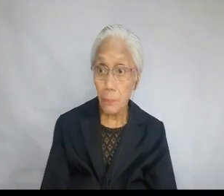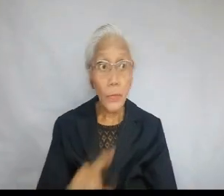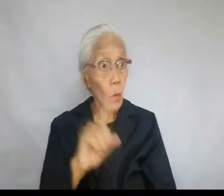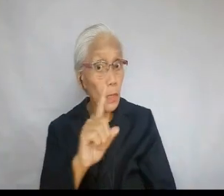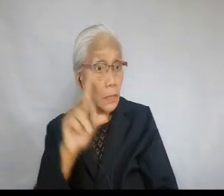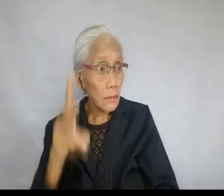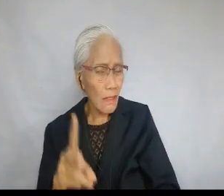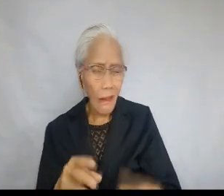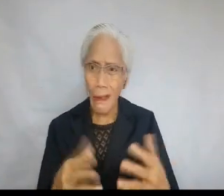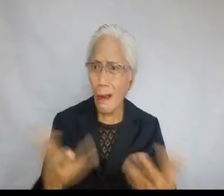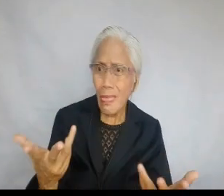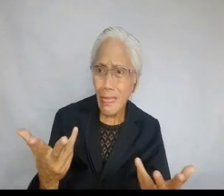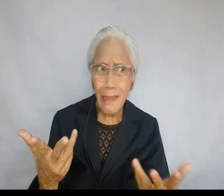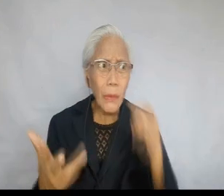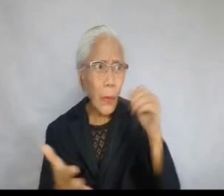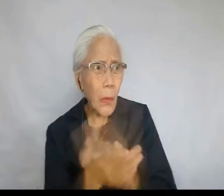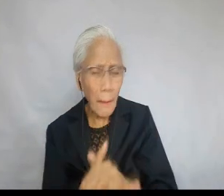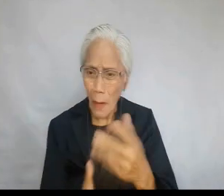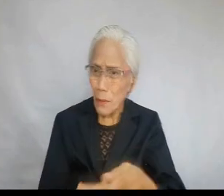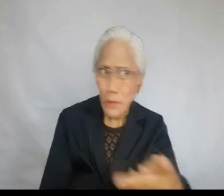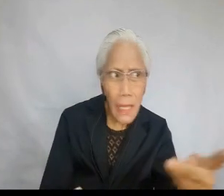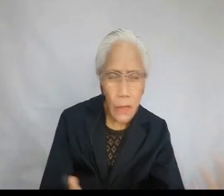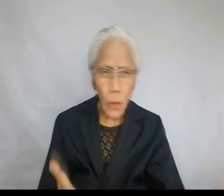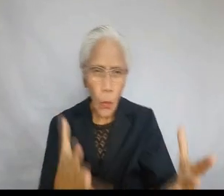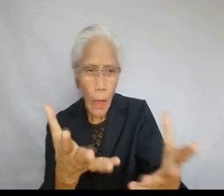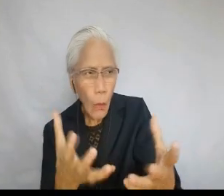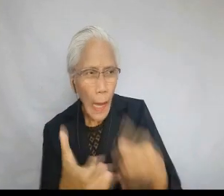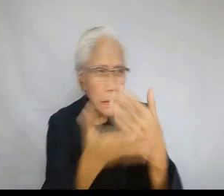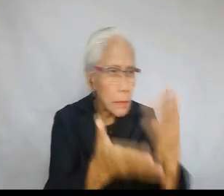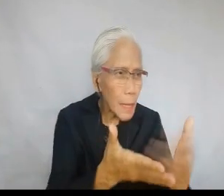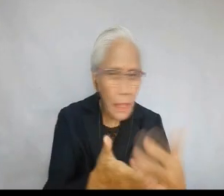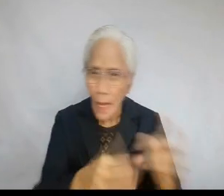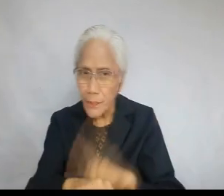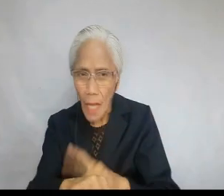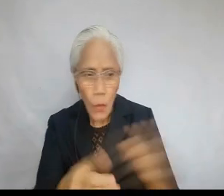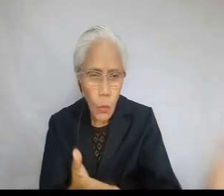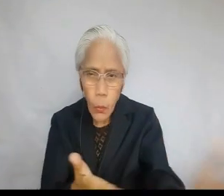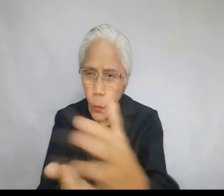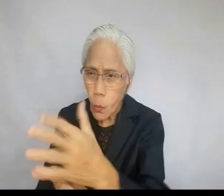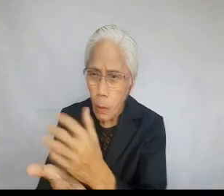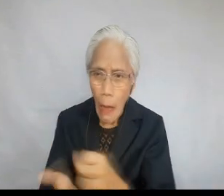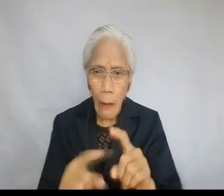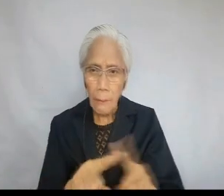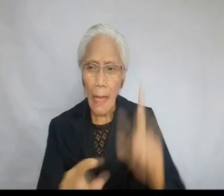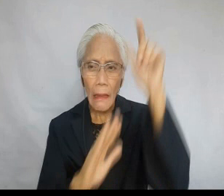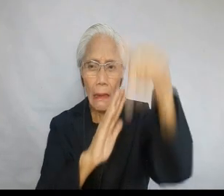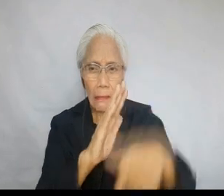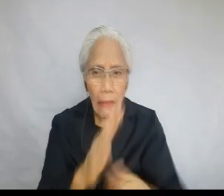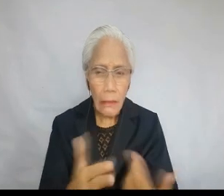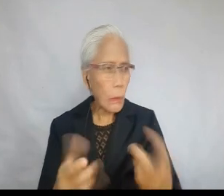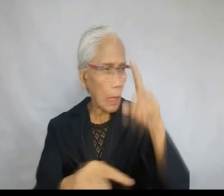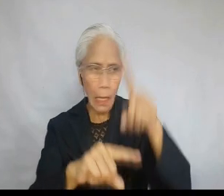our possessions. We spend so much time trying to gather possessions, but in the end, they cannot follow us